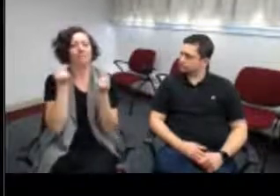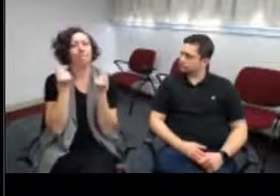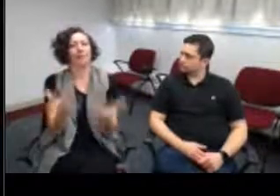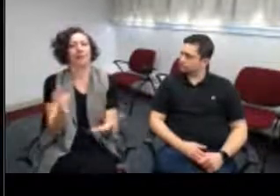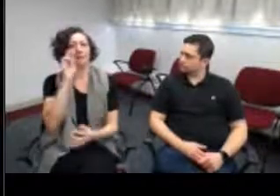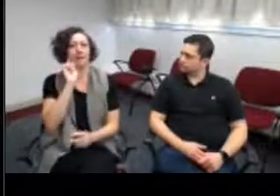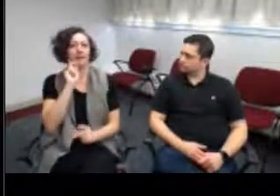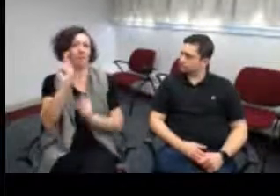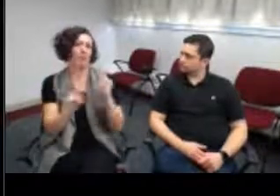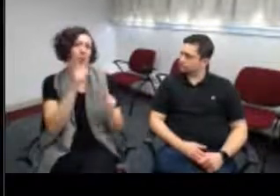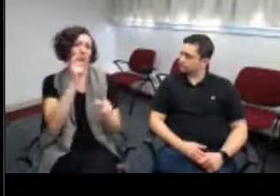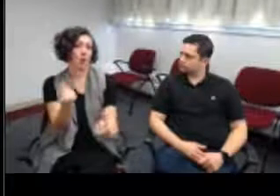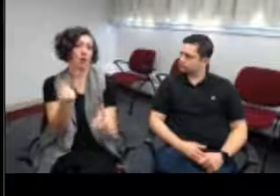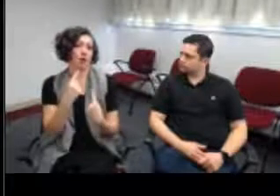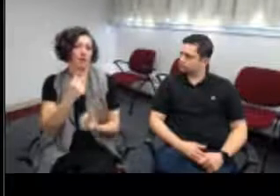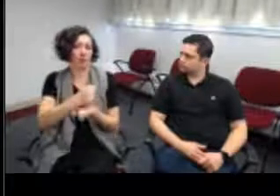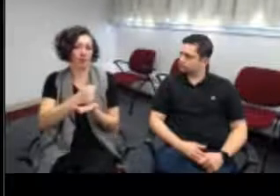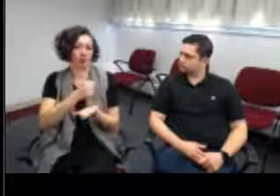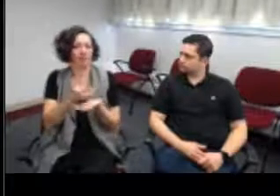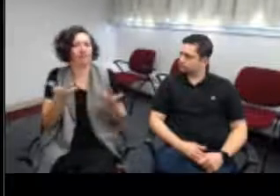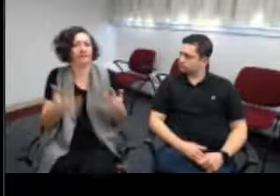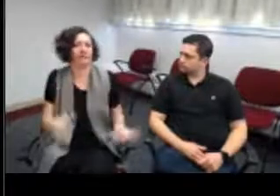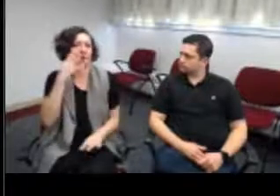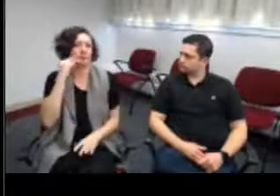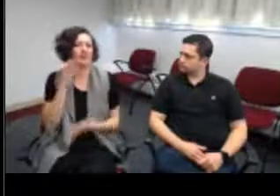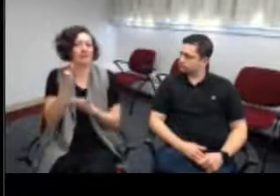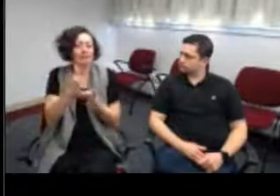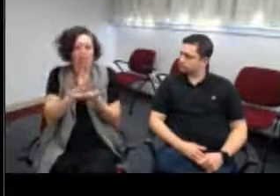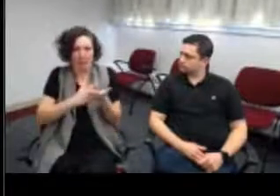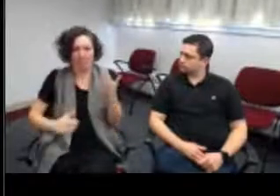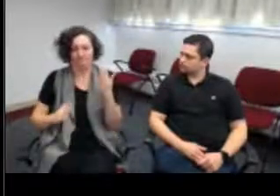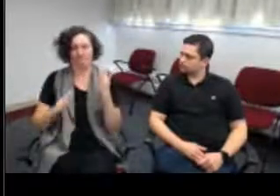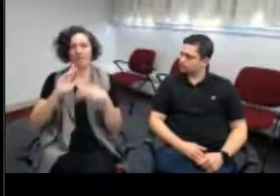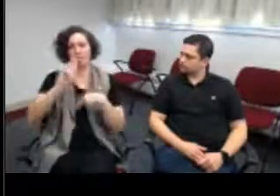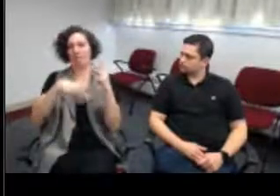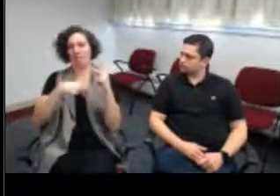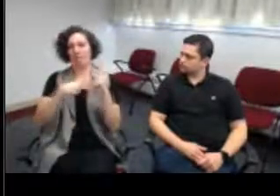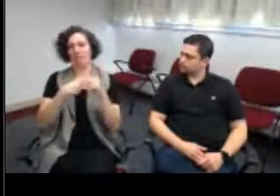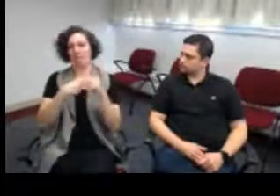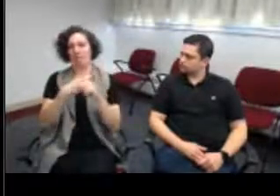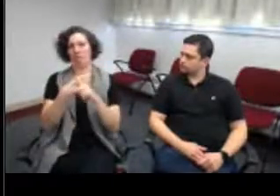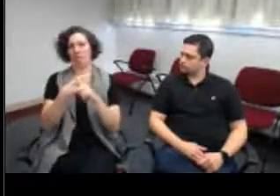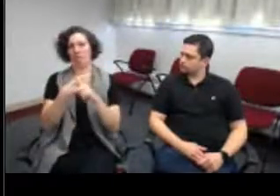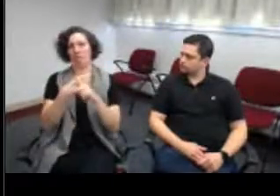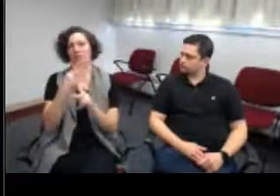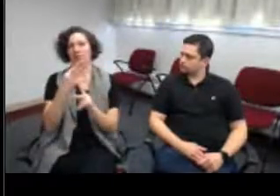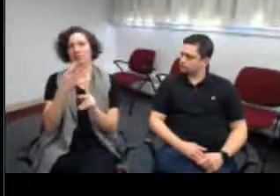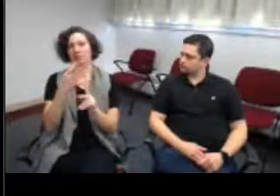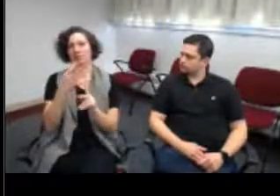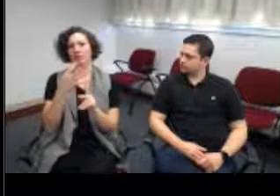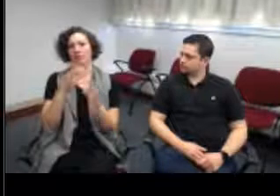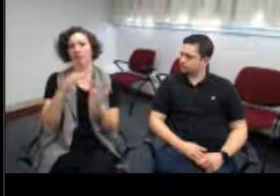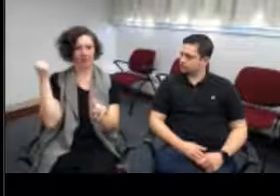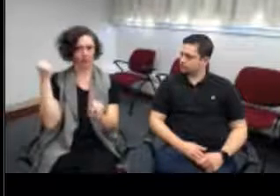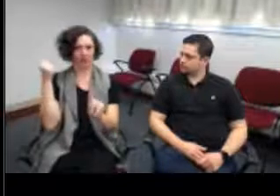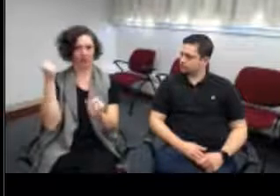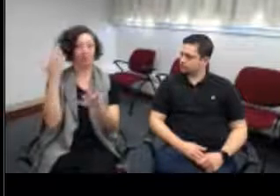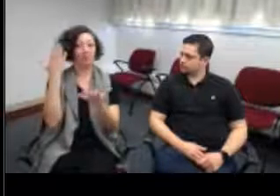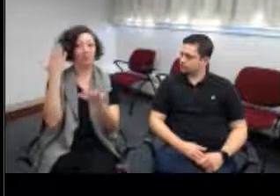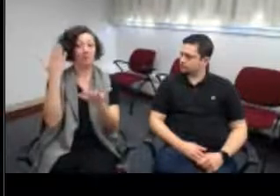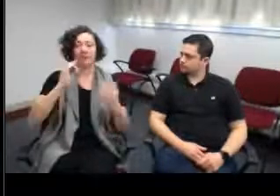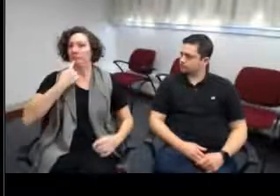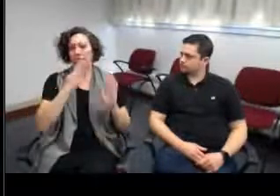So one truly important point to consider is that when a deaf person comes for therapy, part of